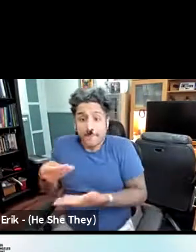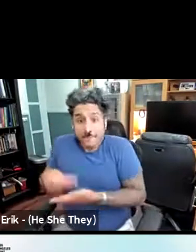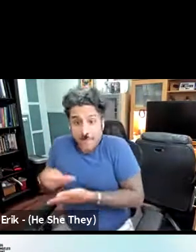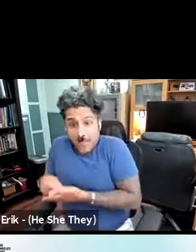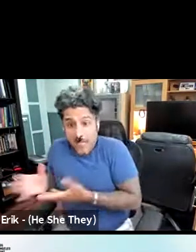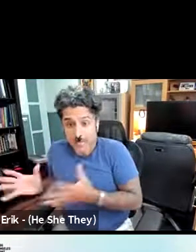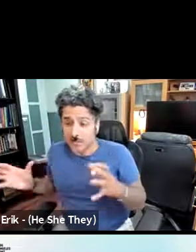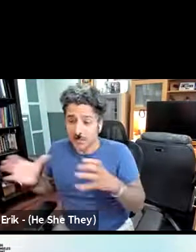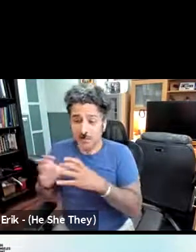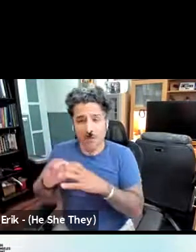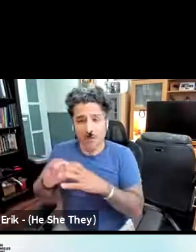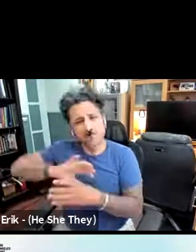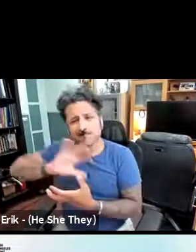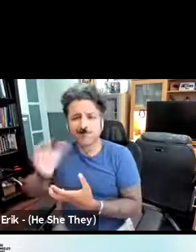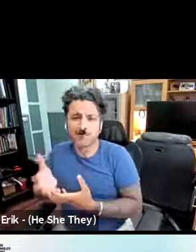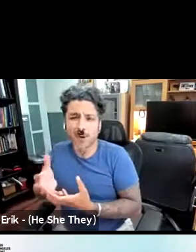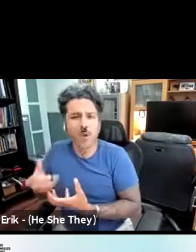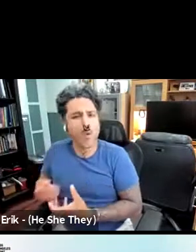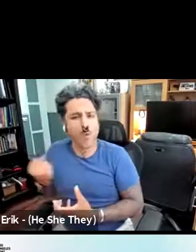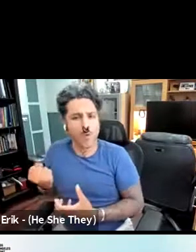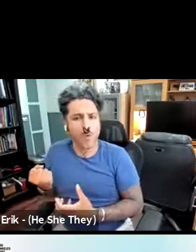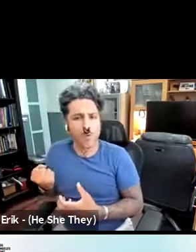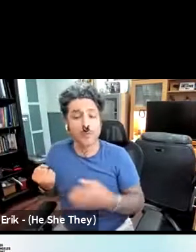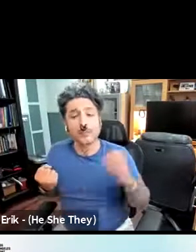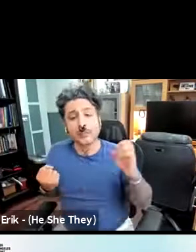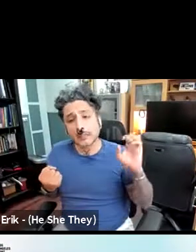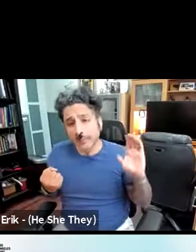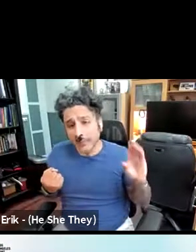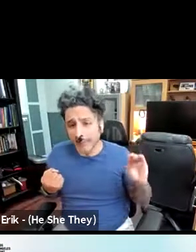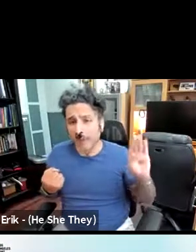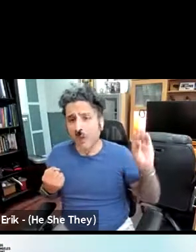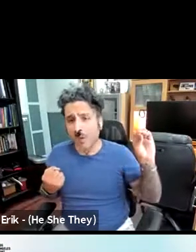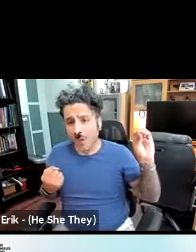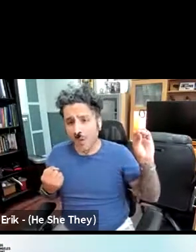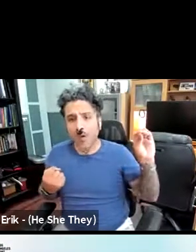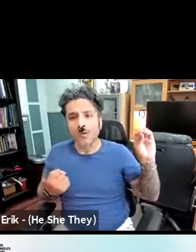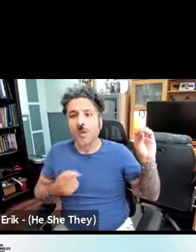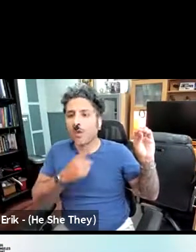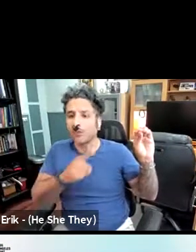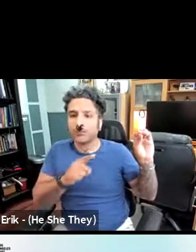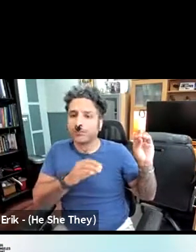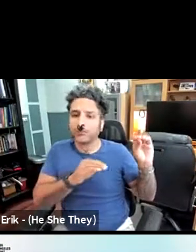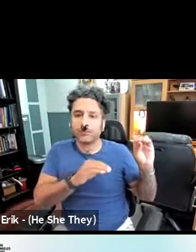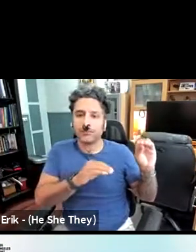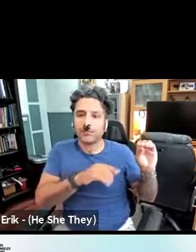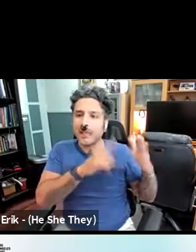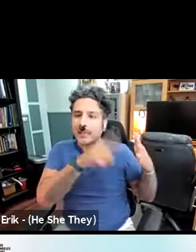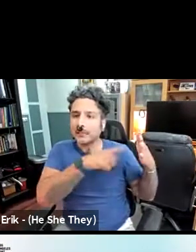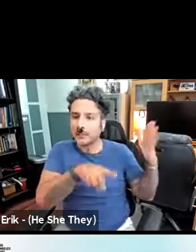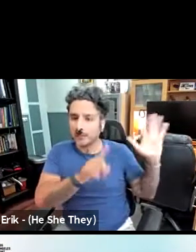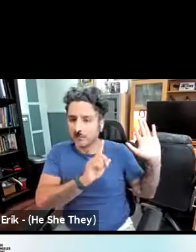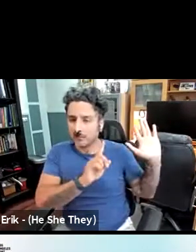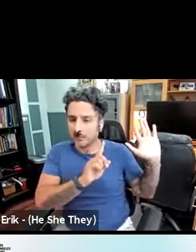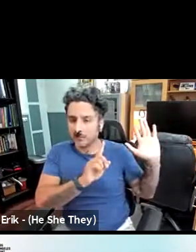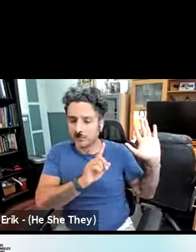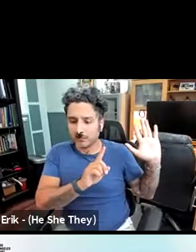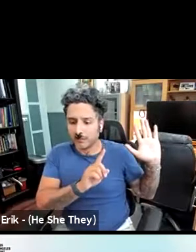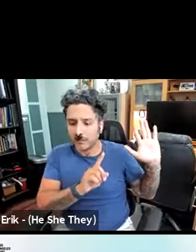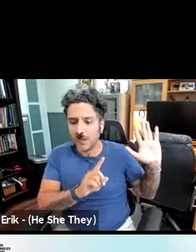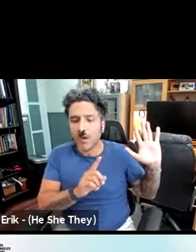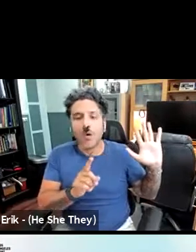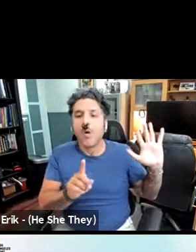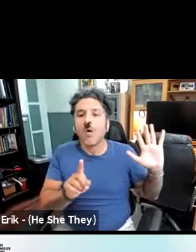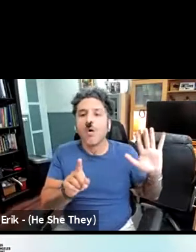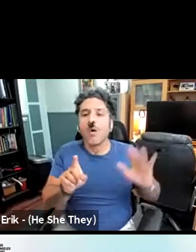got. And so many CBOs are canceled out of that process because the ones